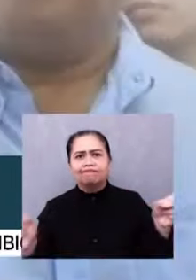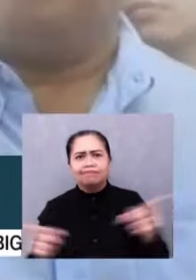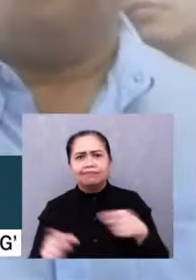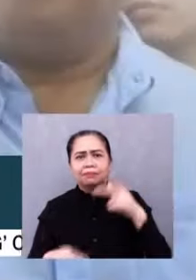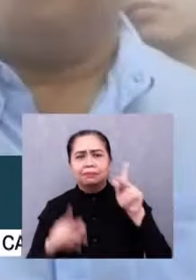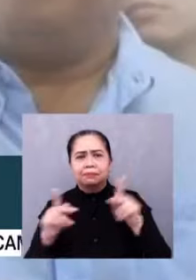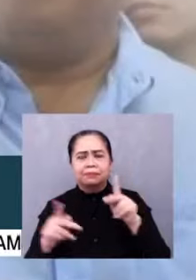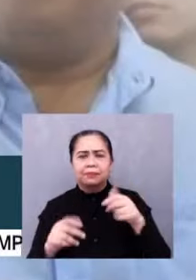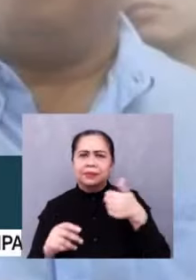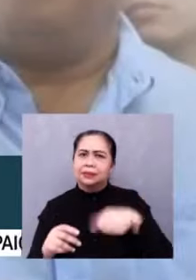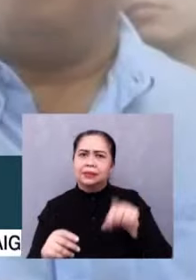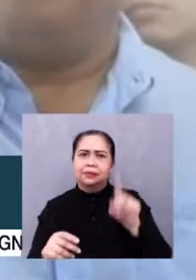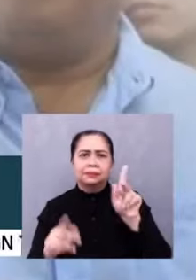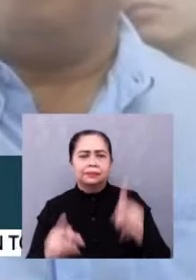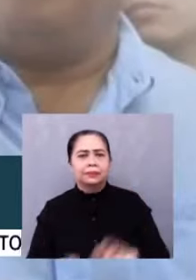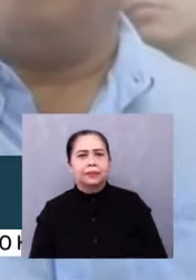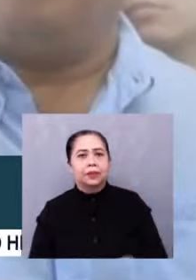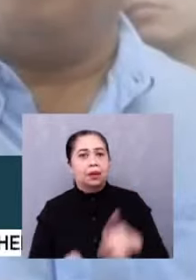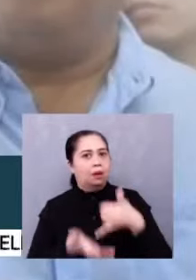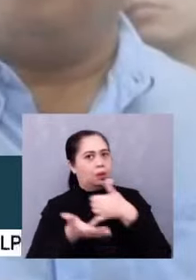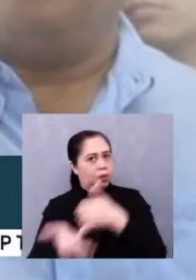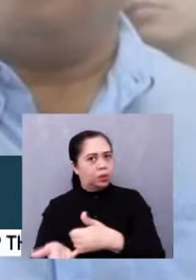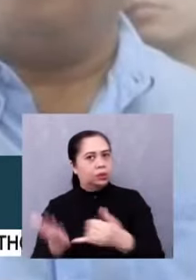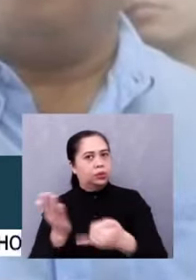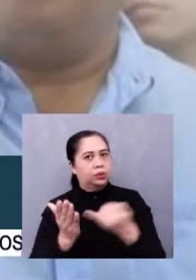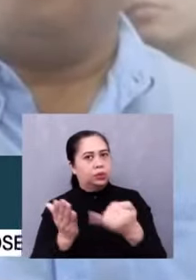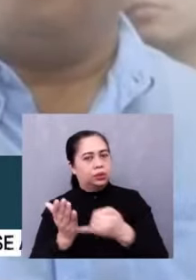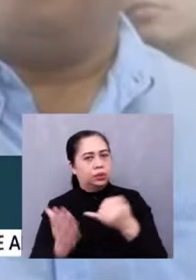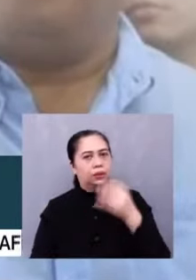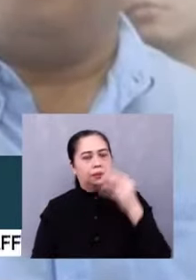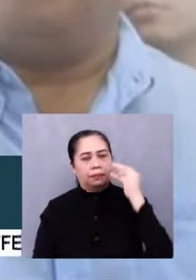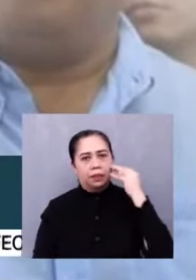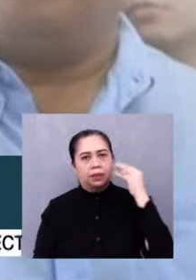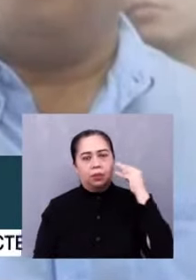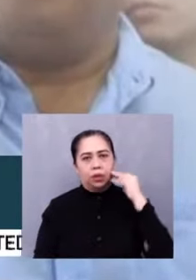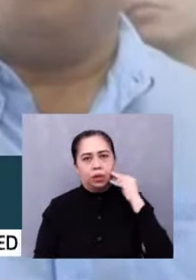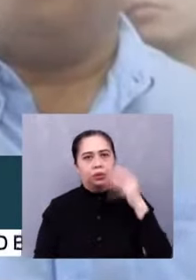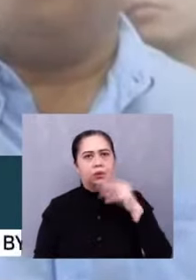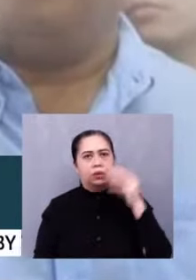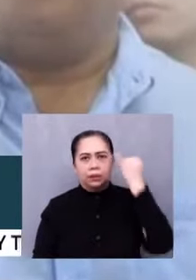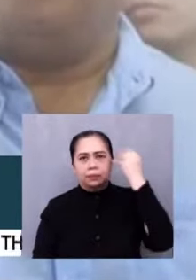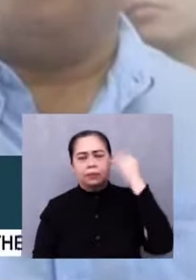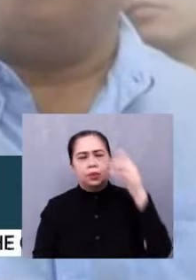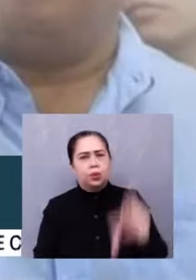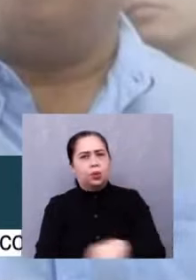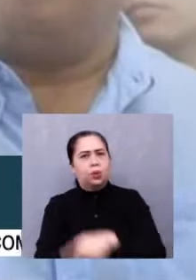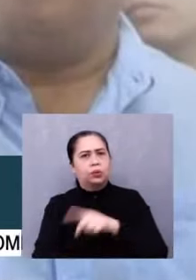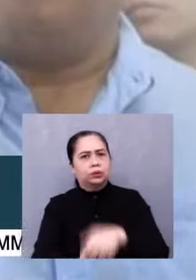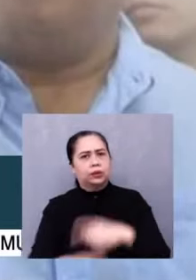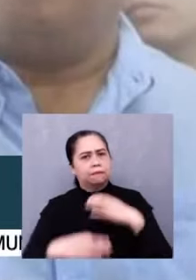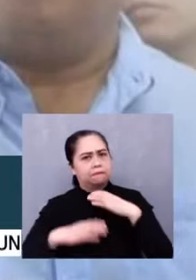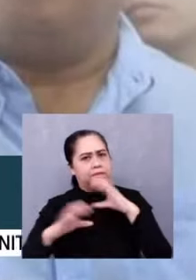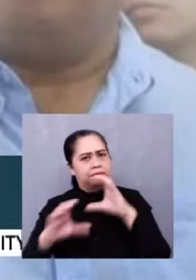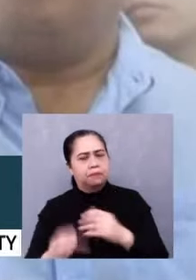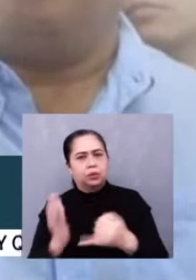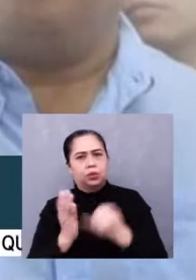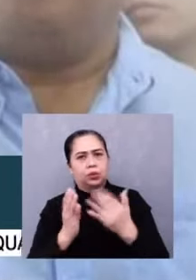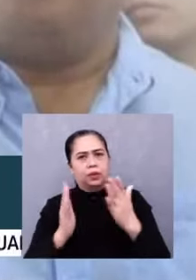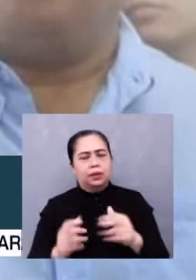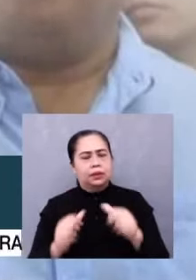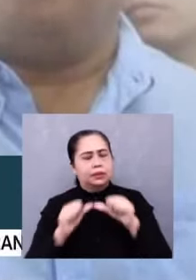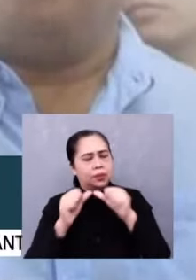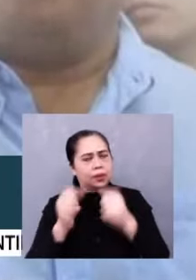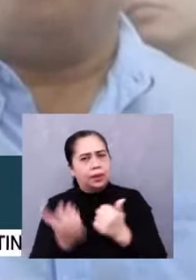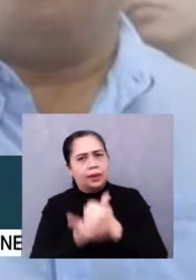man. Award-winning journalist Manny Mugato said Malabanan was a longtime dedicated journalist who helped immensely in the drug